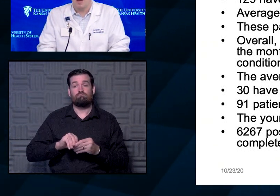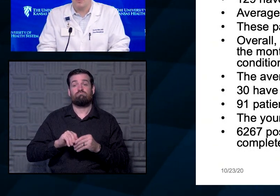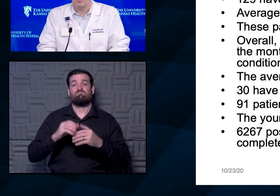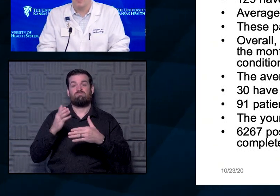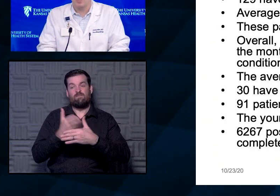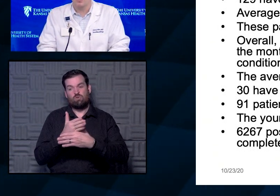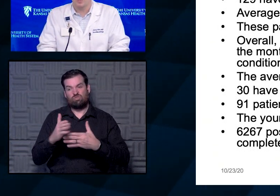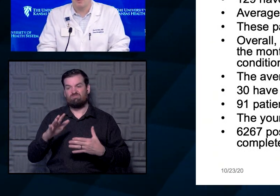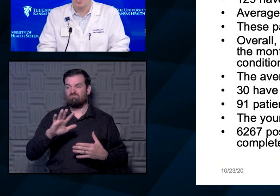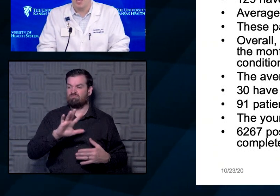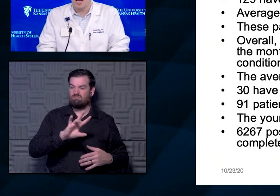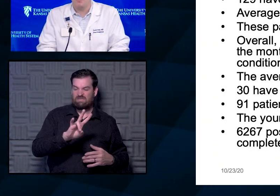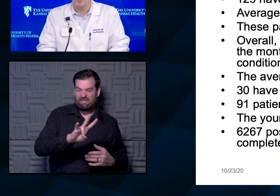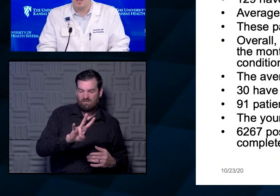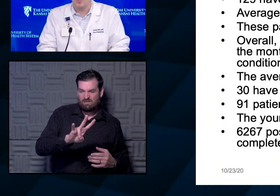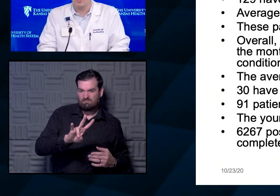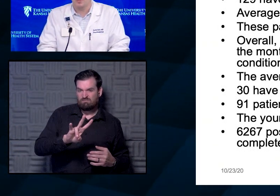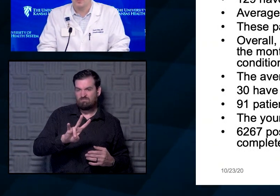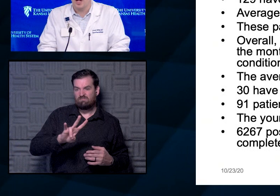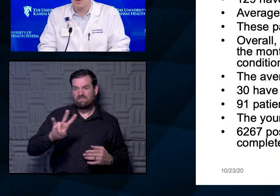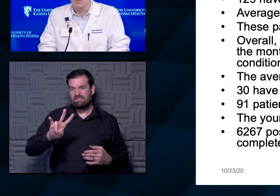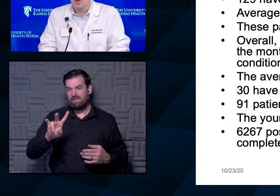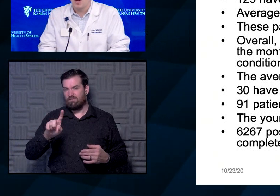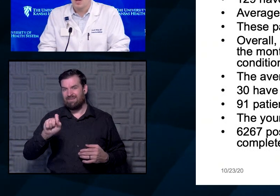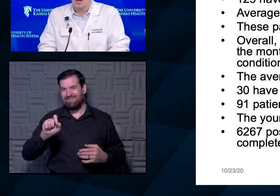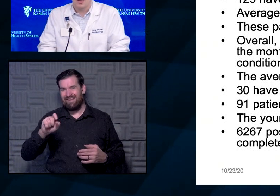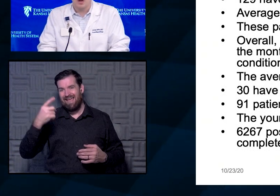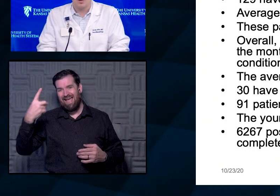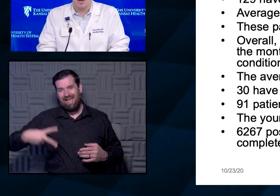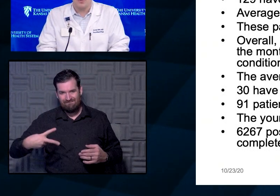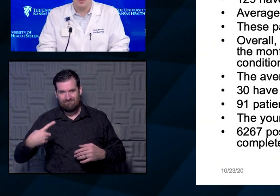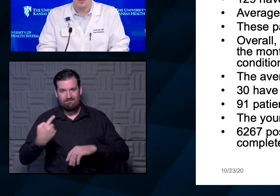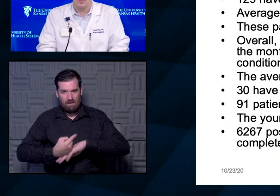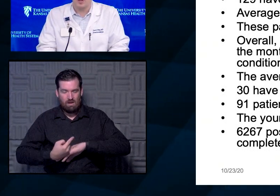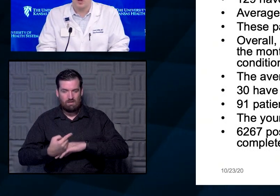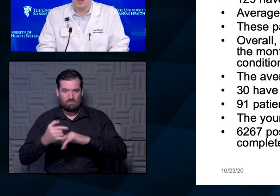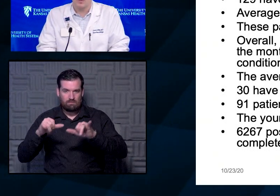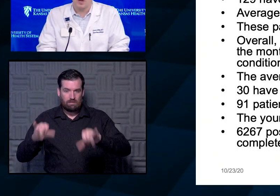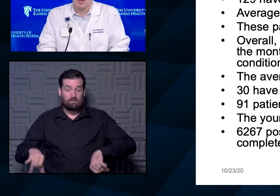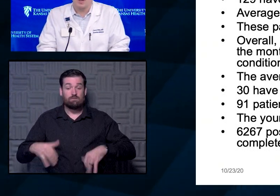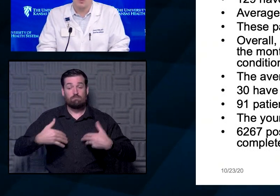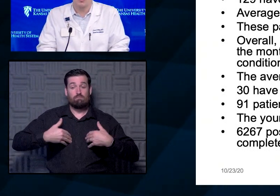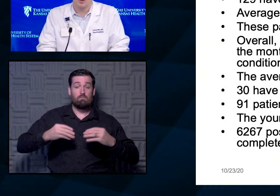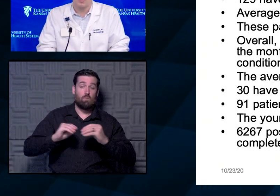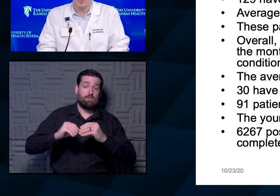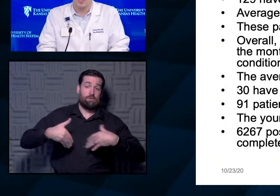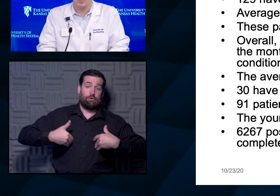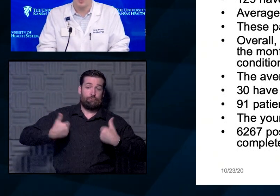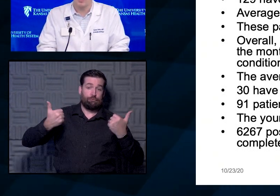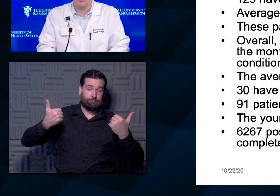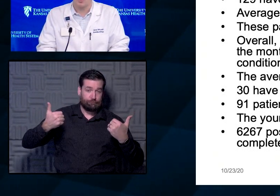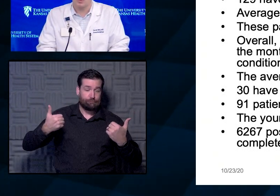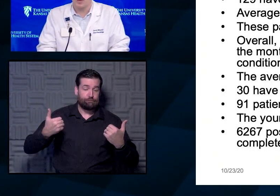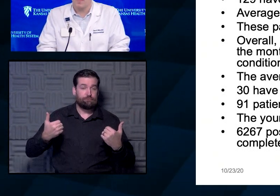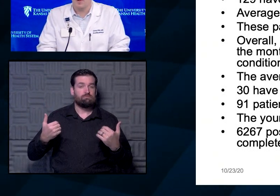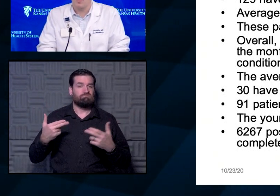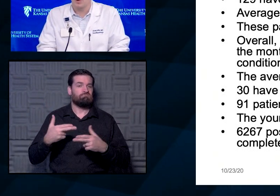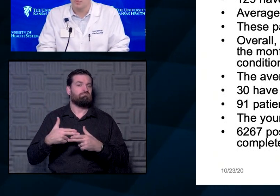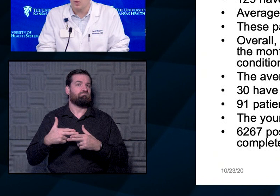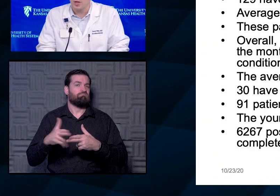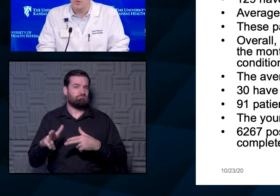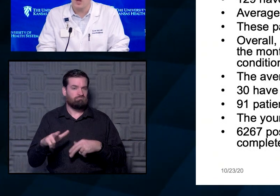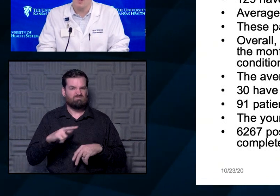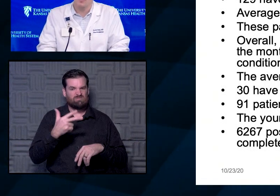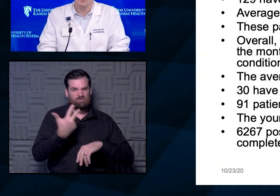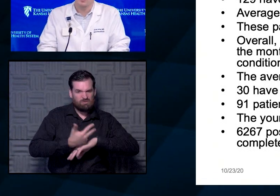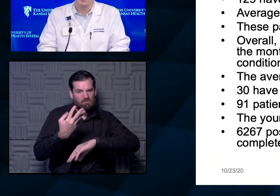averaging about a 7 or 7.5 day hospital stay. Younger patients, if we look at age groups, are staying a little bit shorter time frame, 3